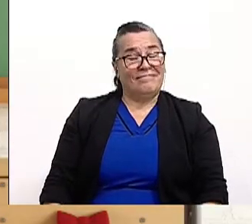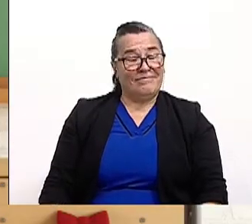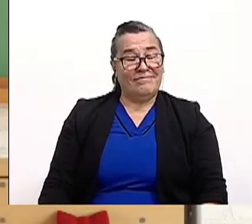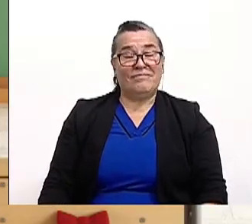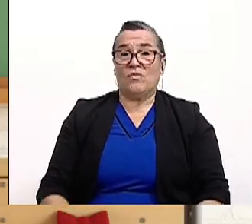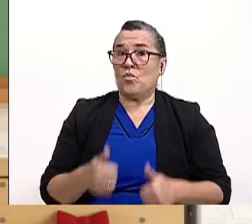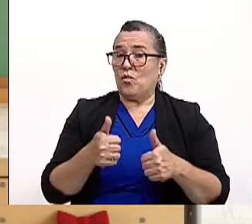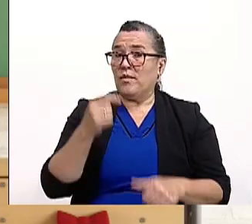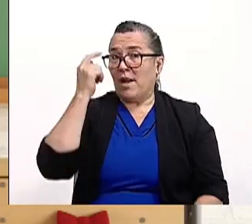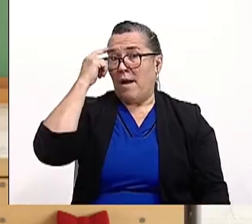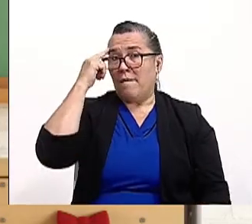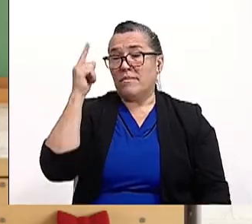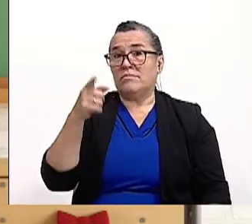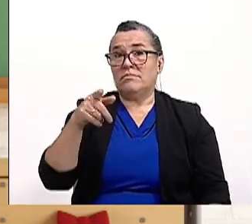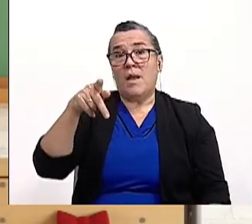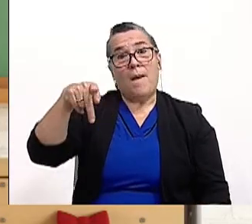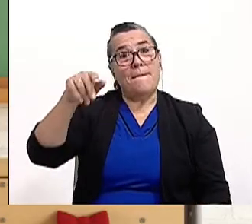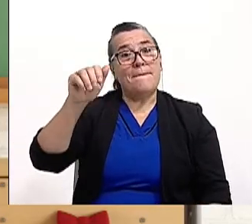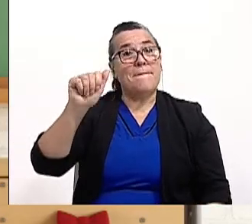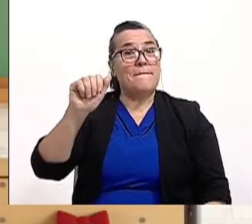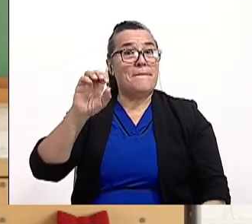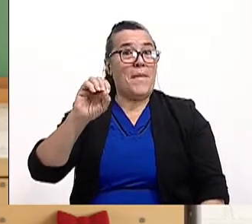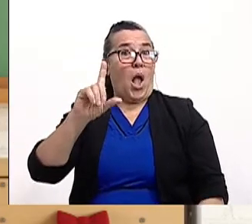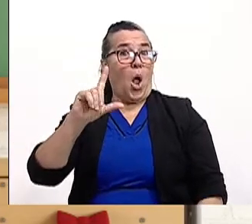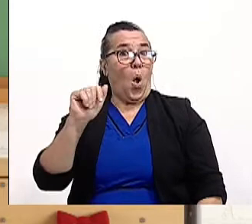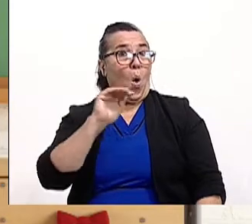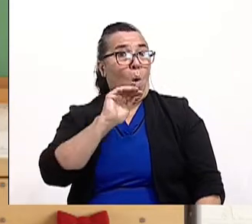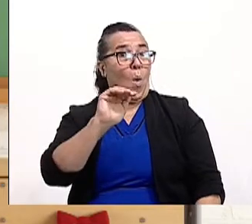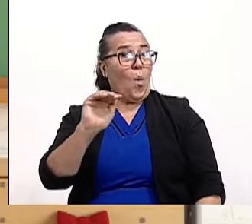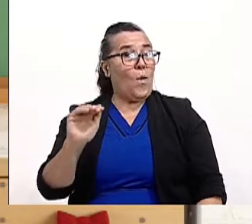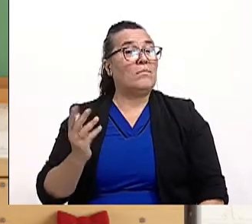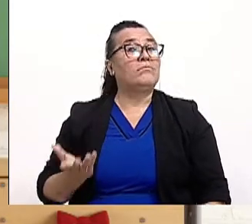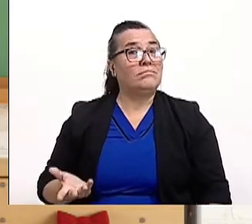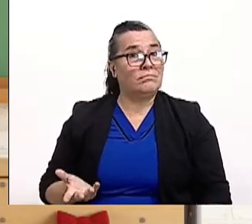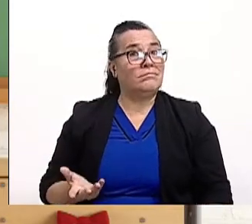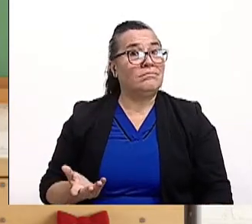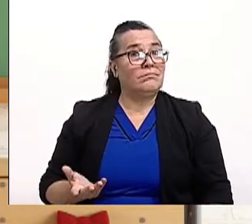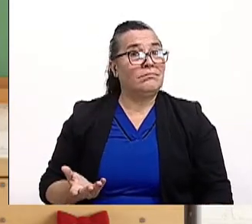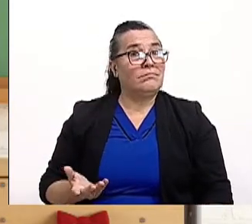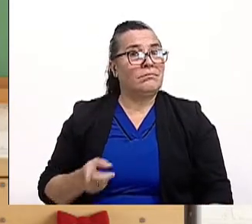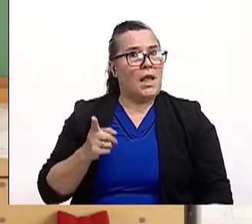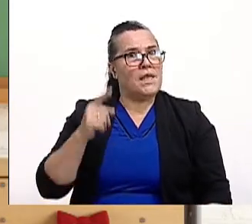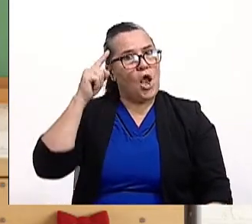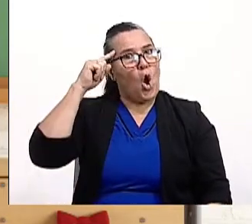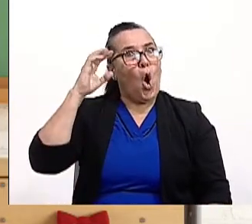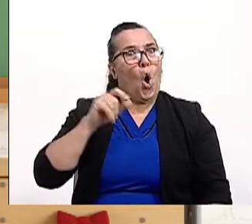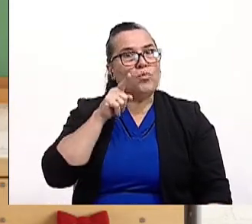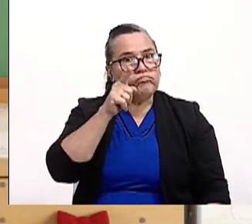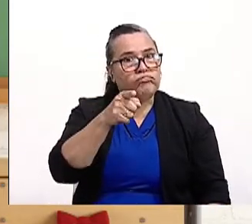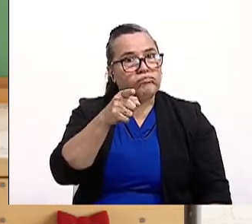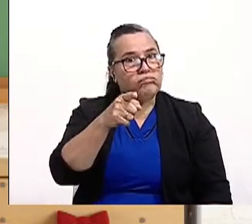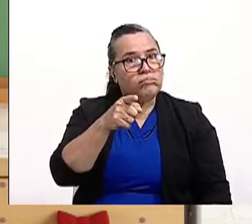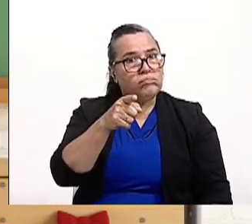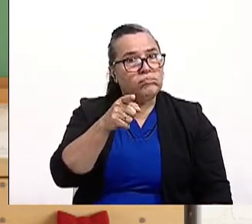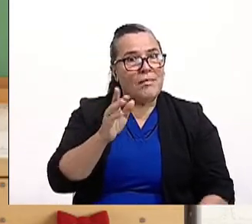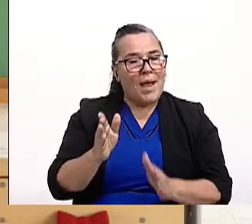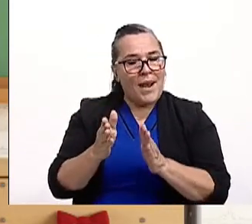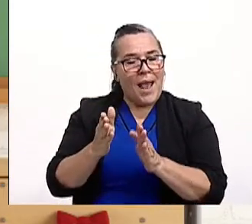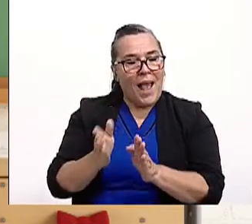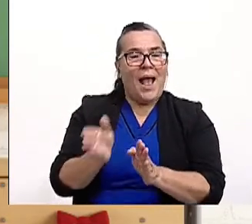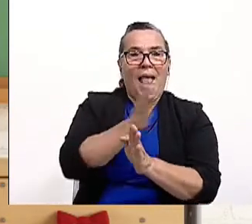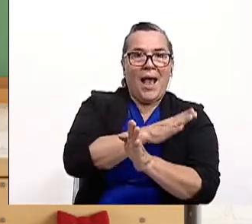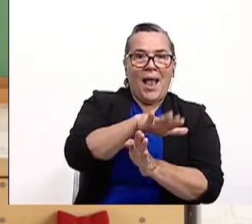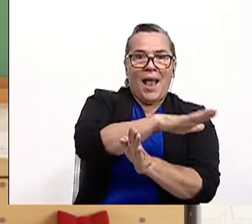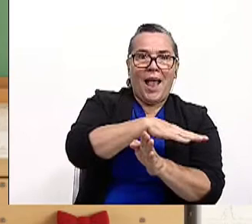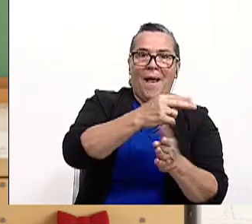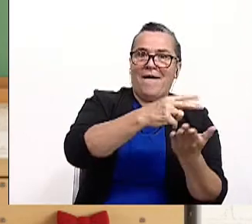What do you think about Paola's advice? Did she convince you to join to the green side? By the